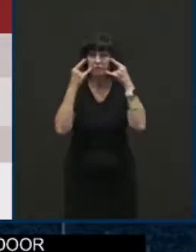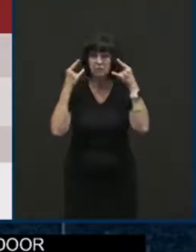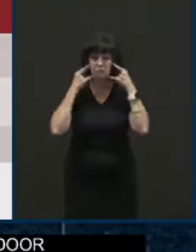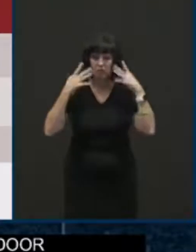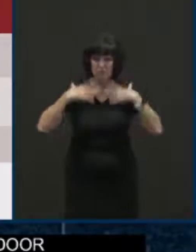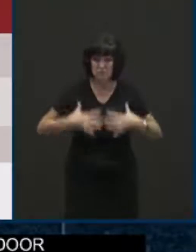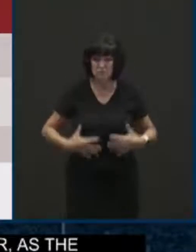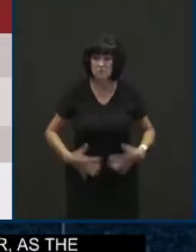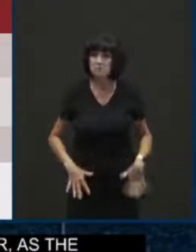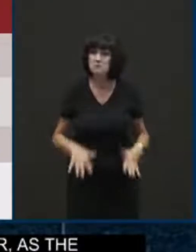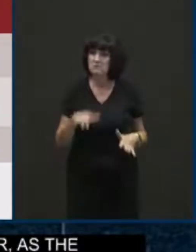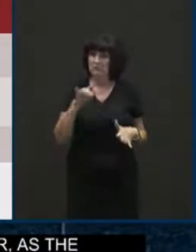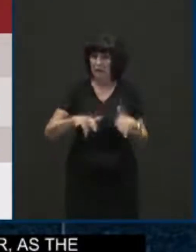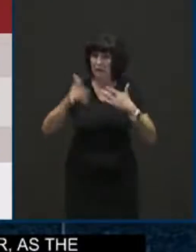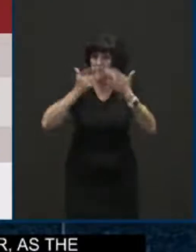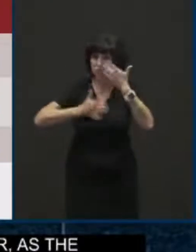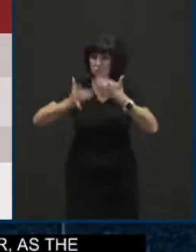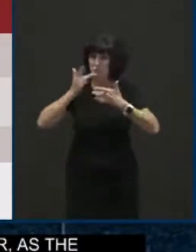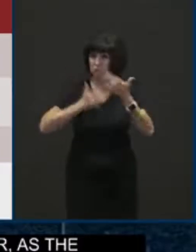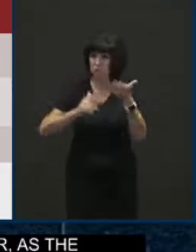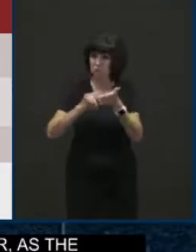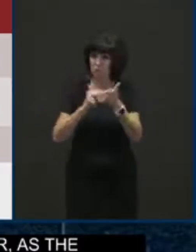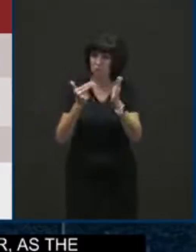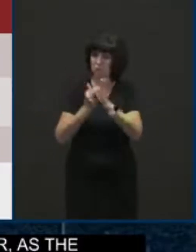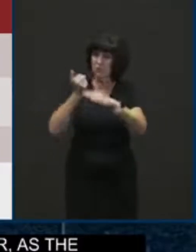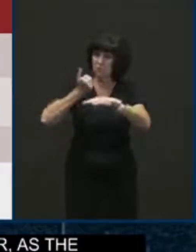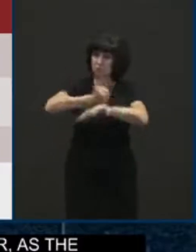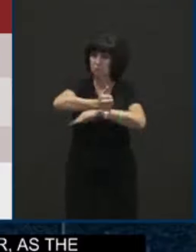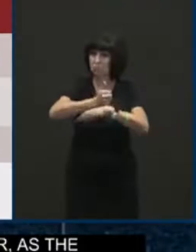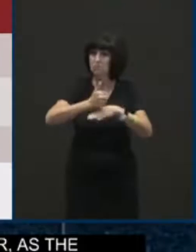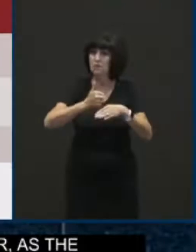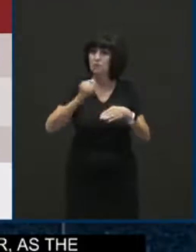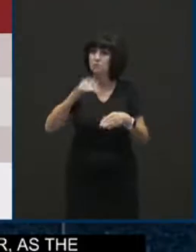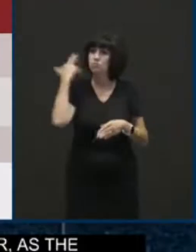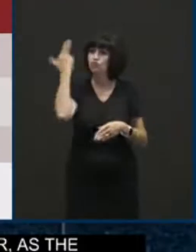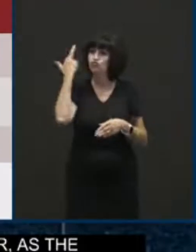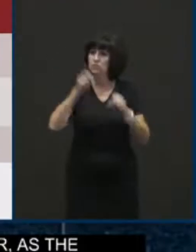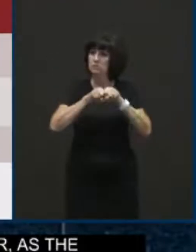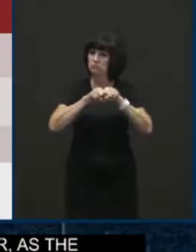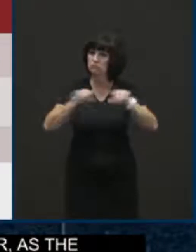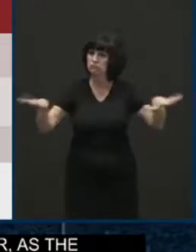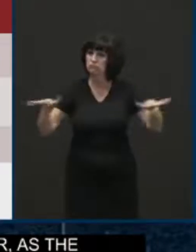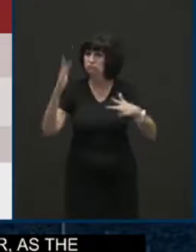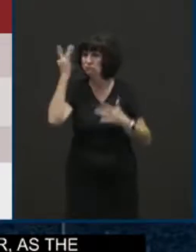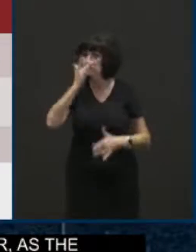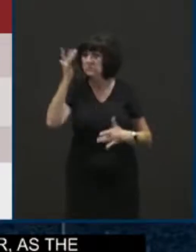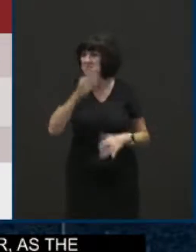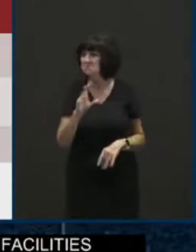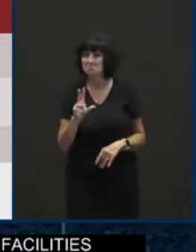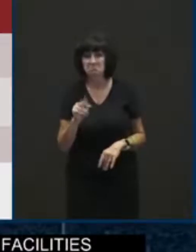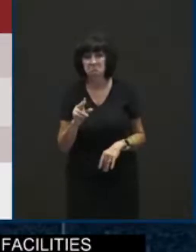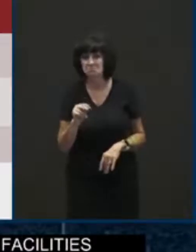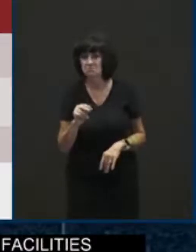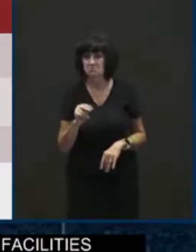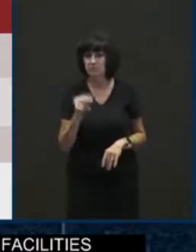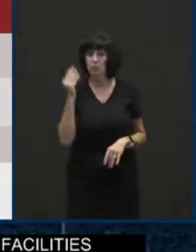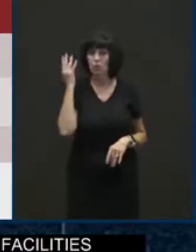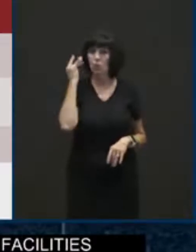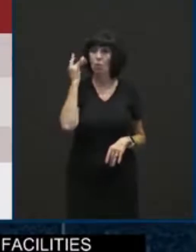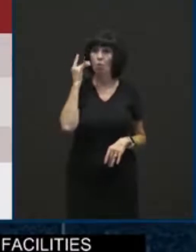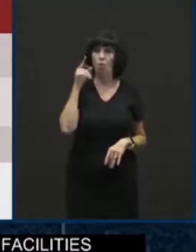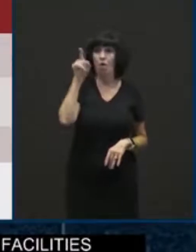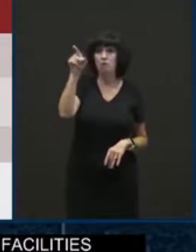about. Facilities have had adequate PPE. In fact, we've had little to no requests